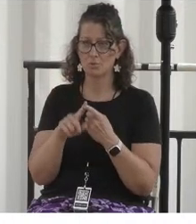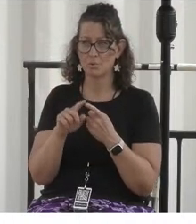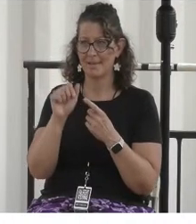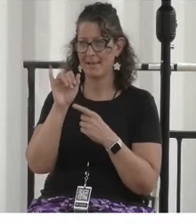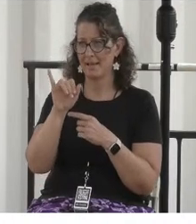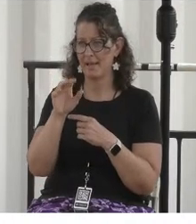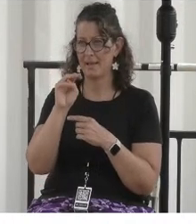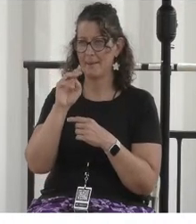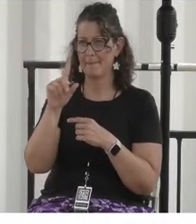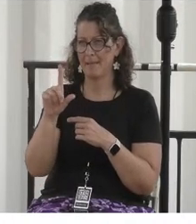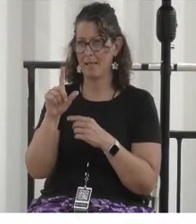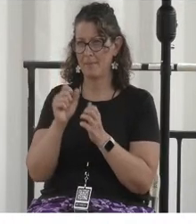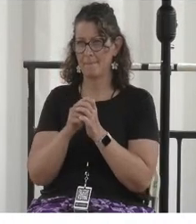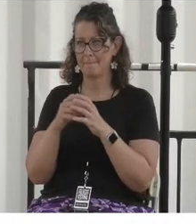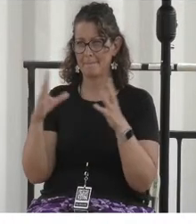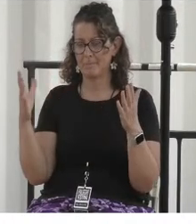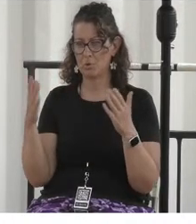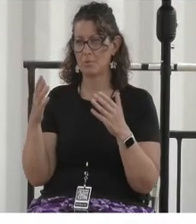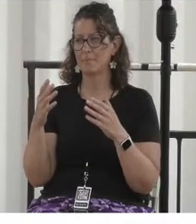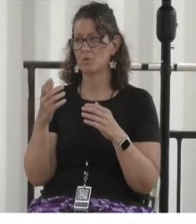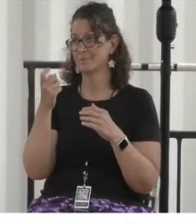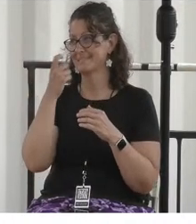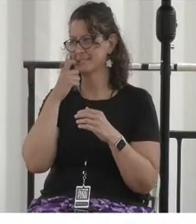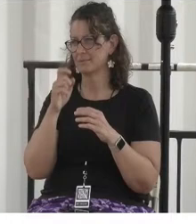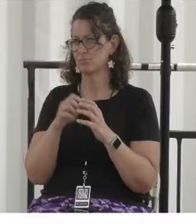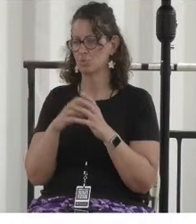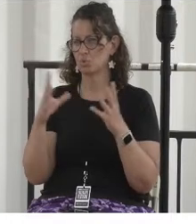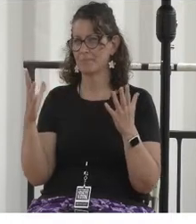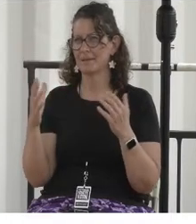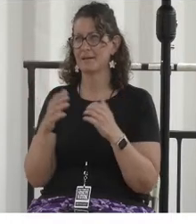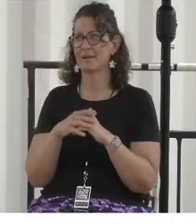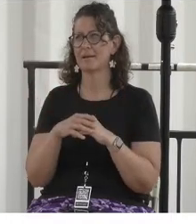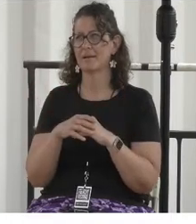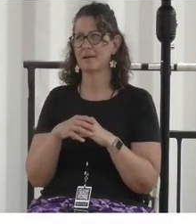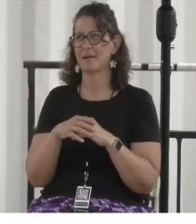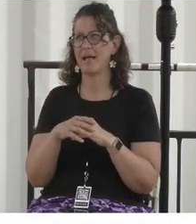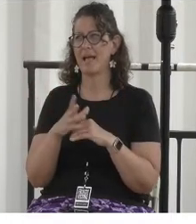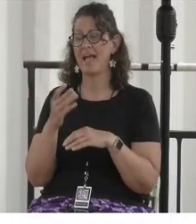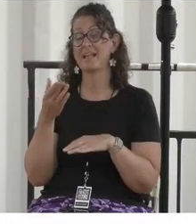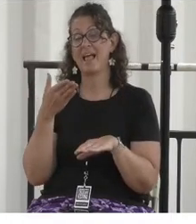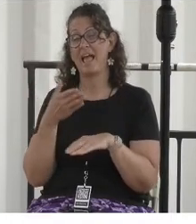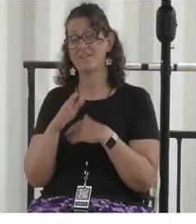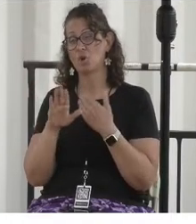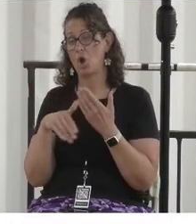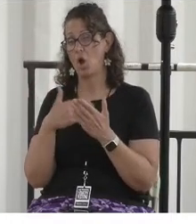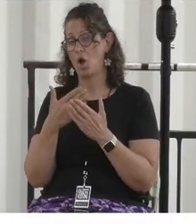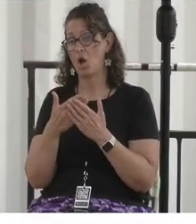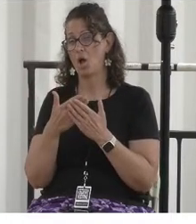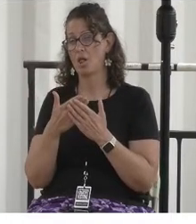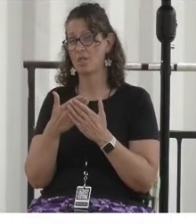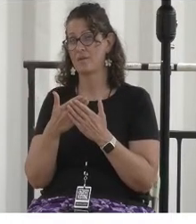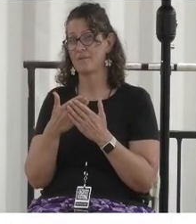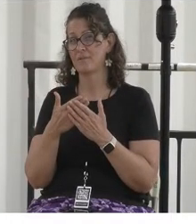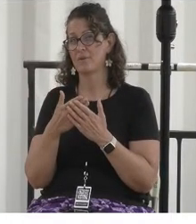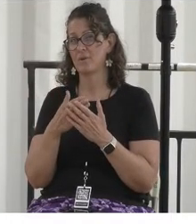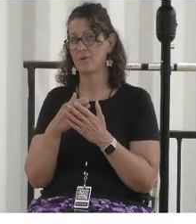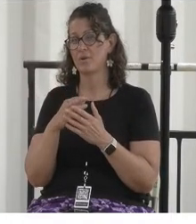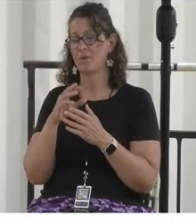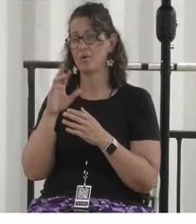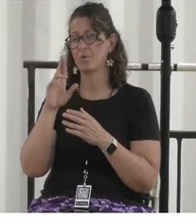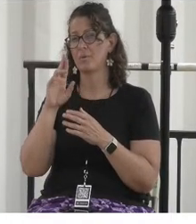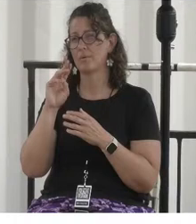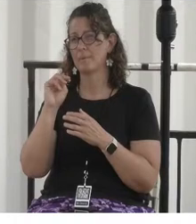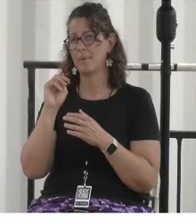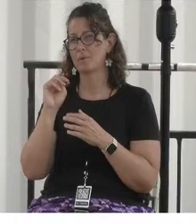AI and ML boom, somewhat recent boom, and then after all of these remote sensing technologies became